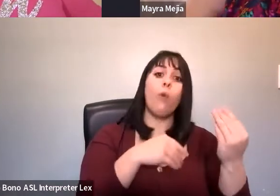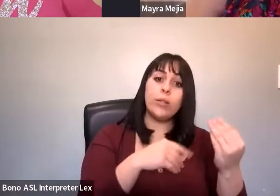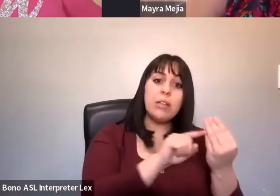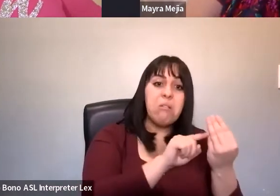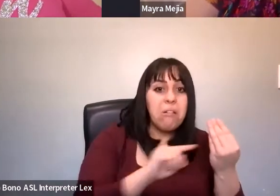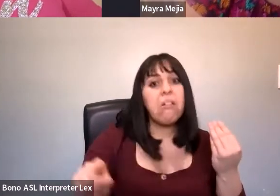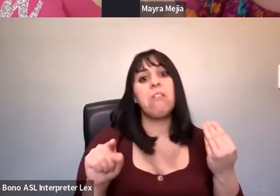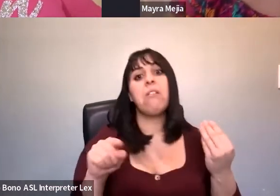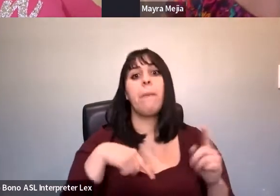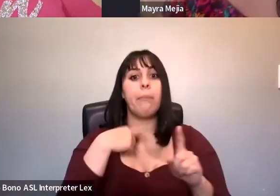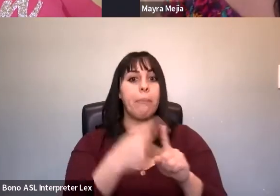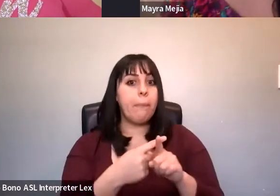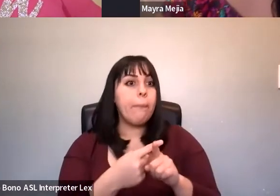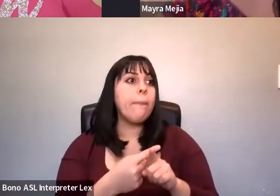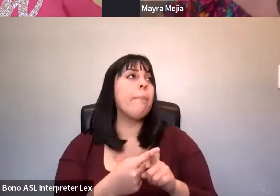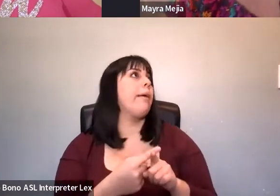So